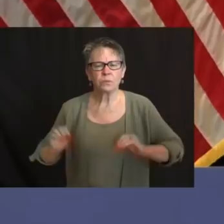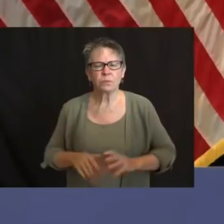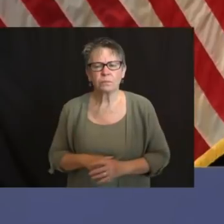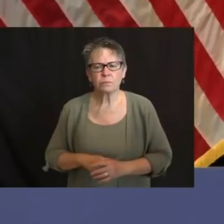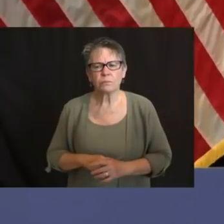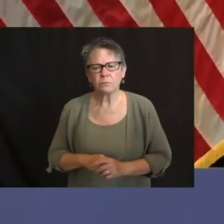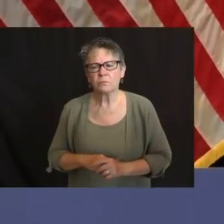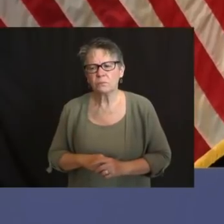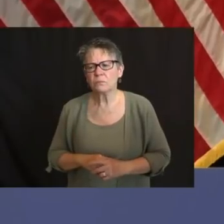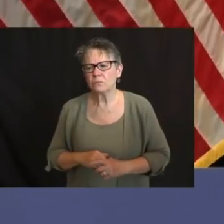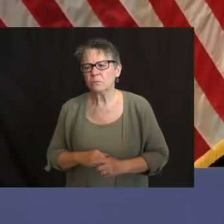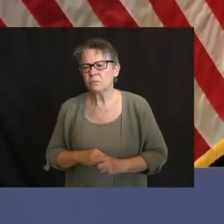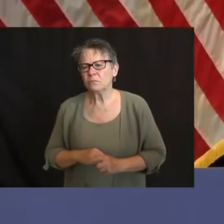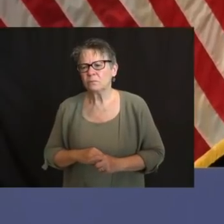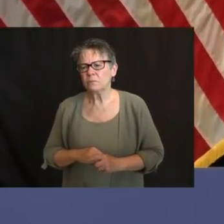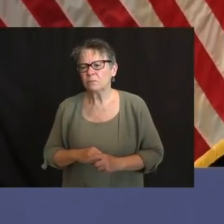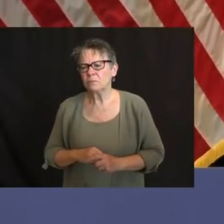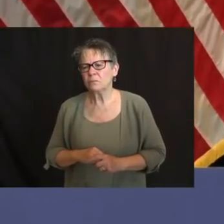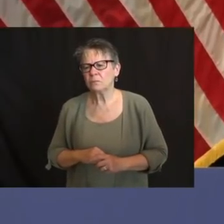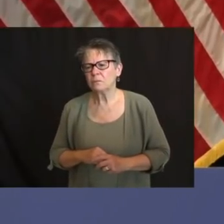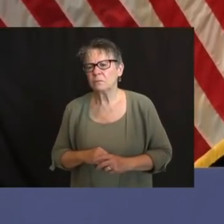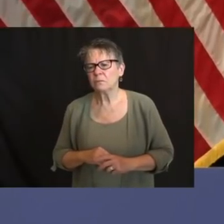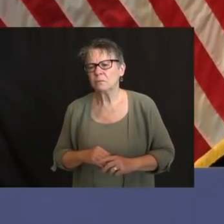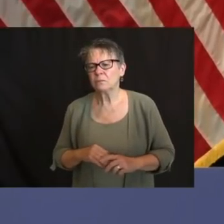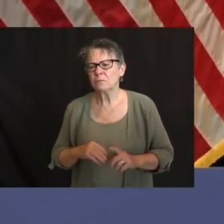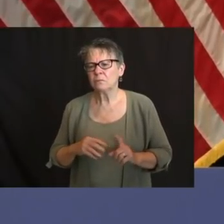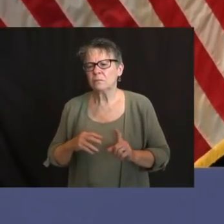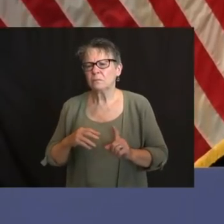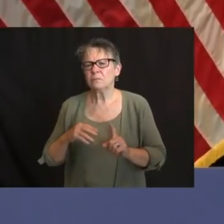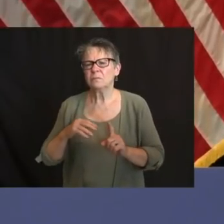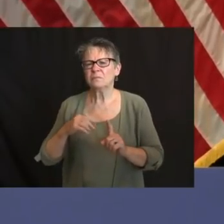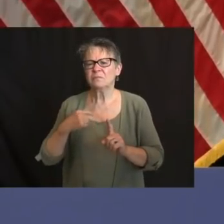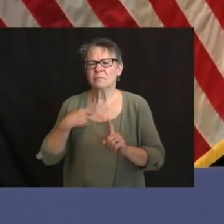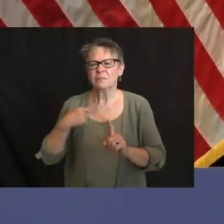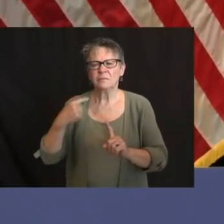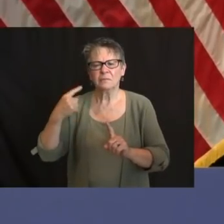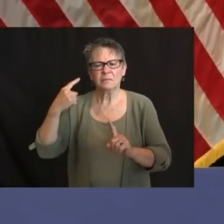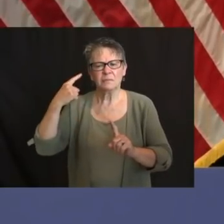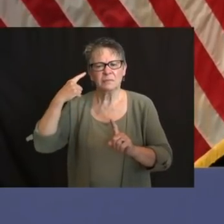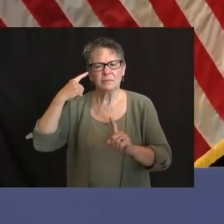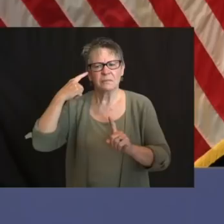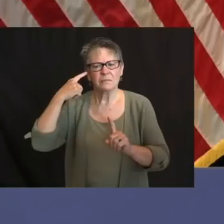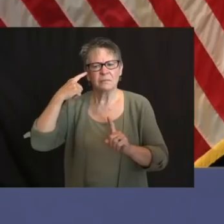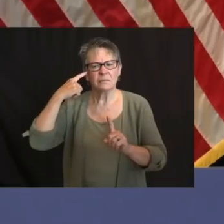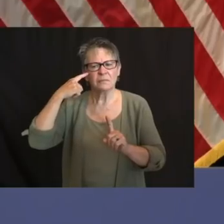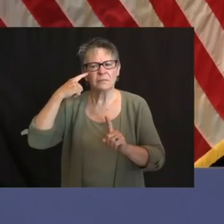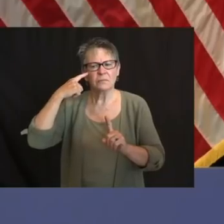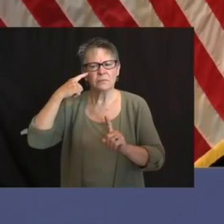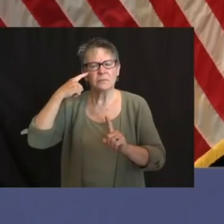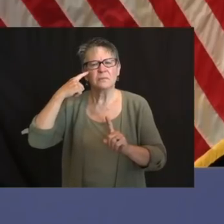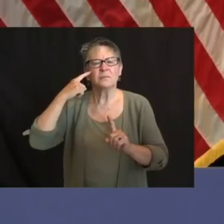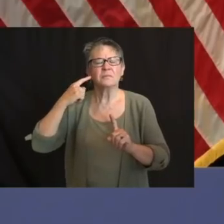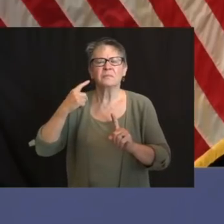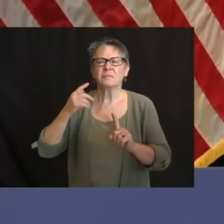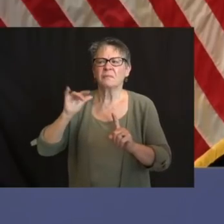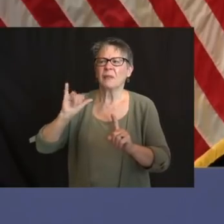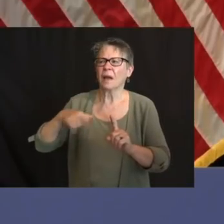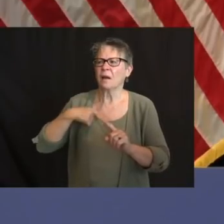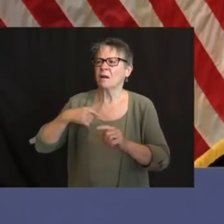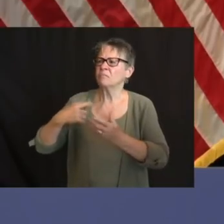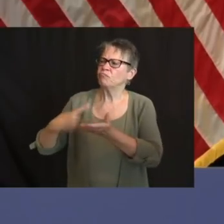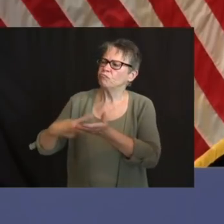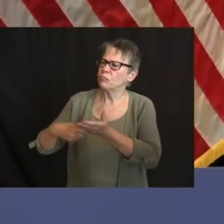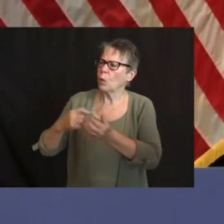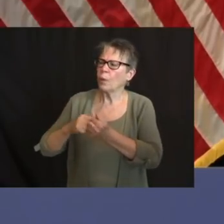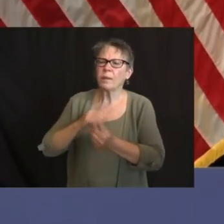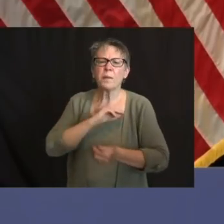just happened to have spoken with Mayor Baraka. 3 young guys from Newark were killed on Route 22 on the way back from Point